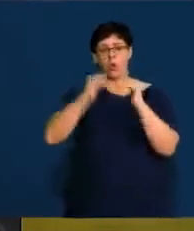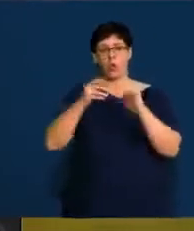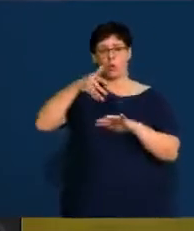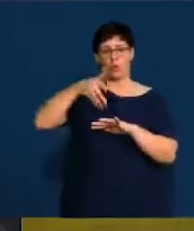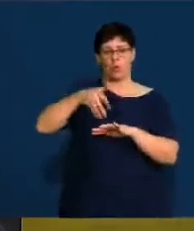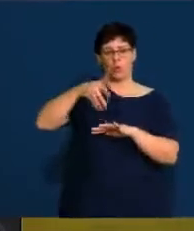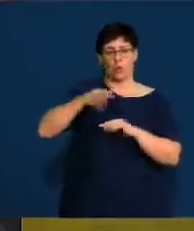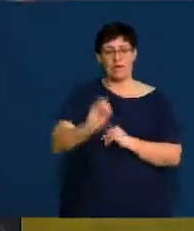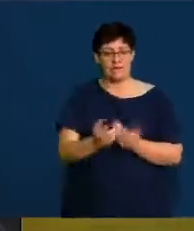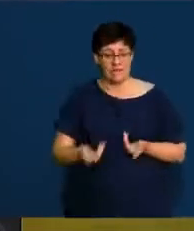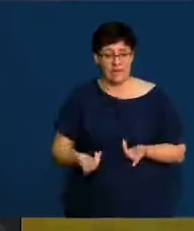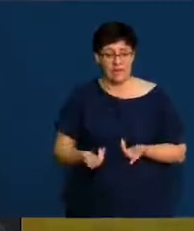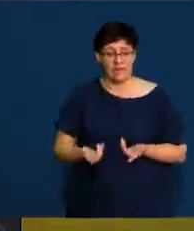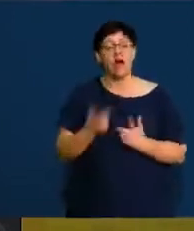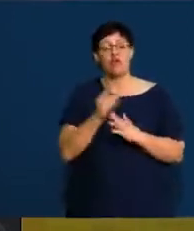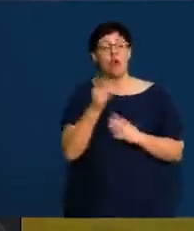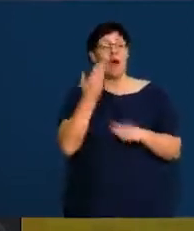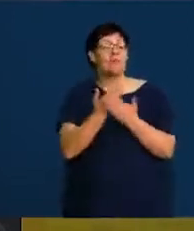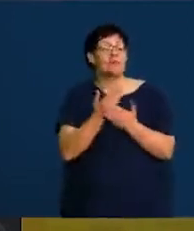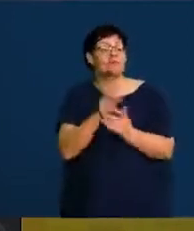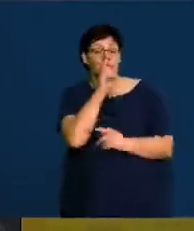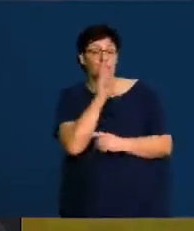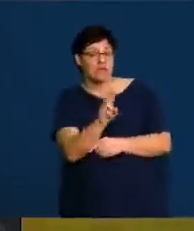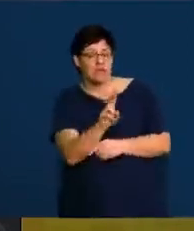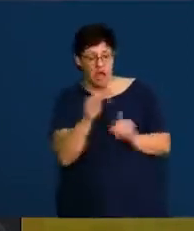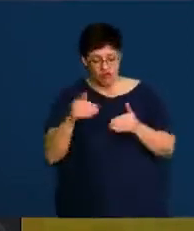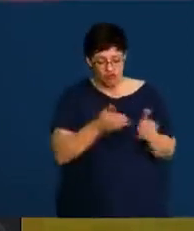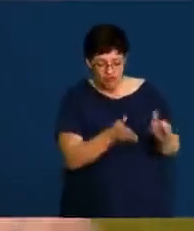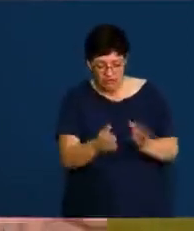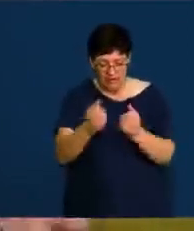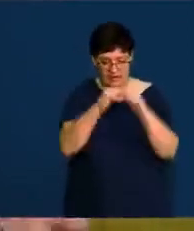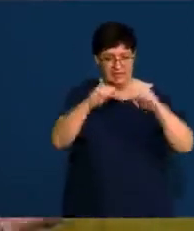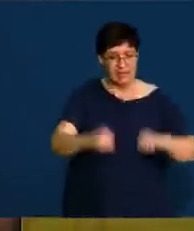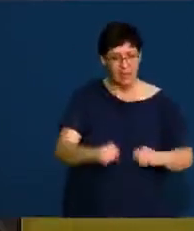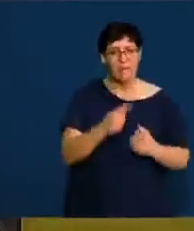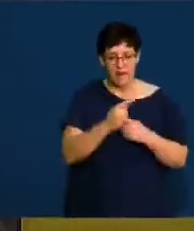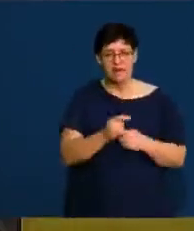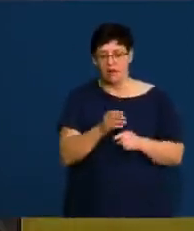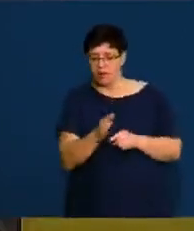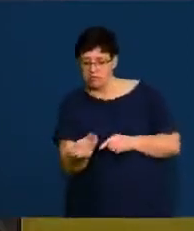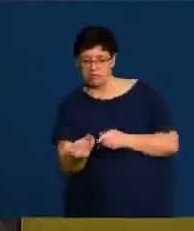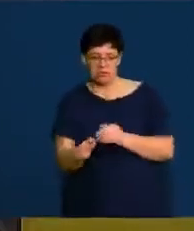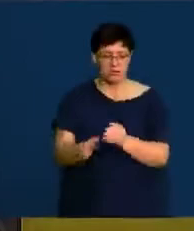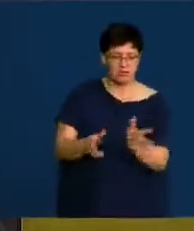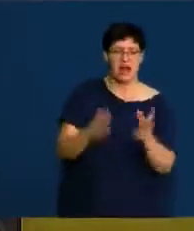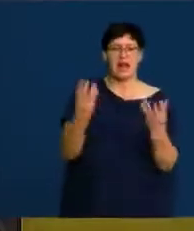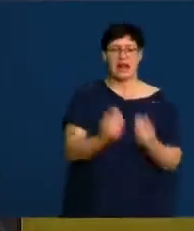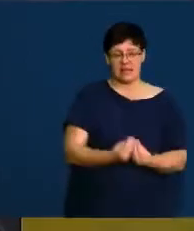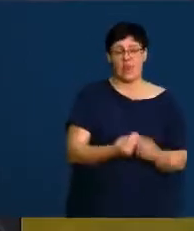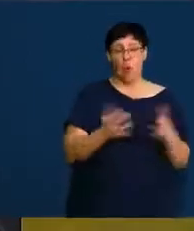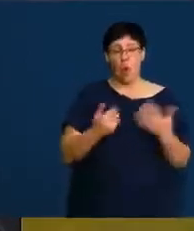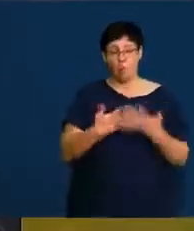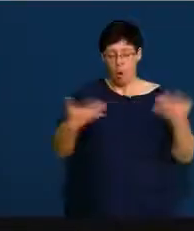drainage density. Your ability to see a river system with fewer tributaries and a river system with